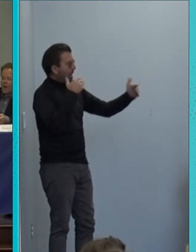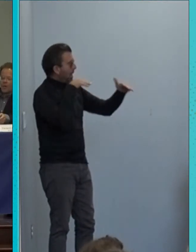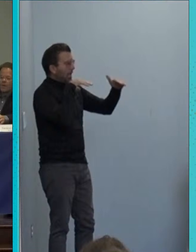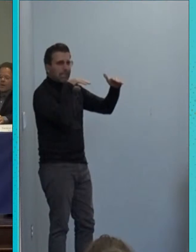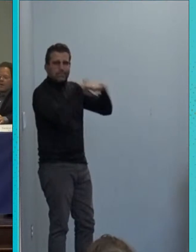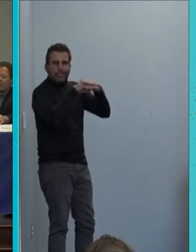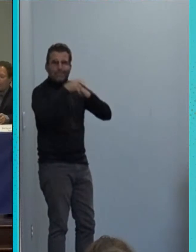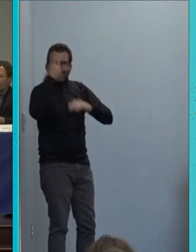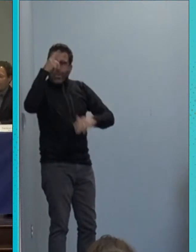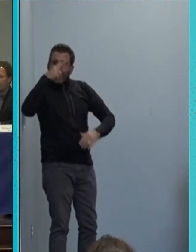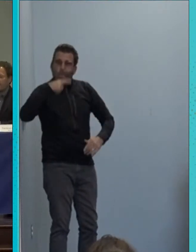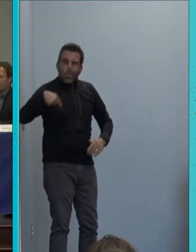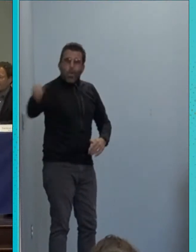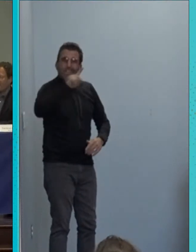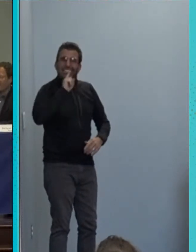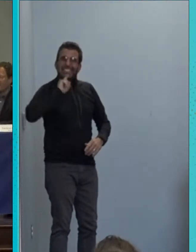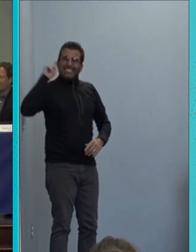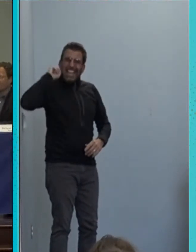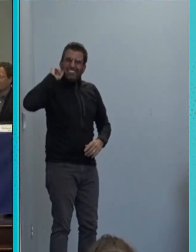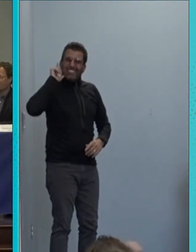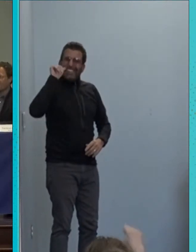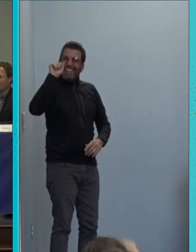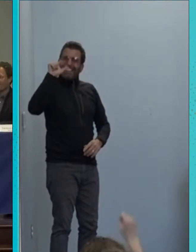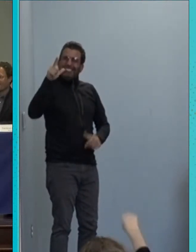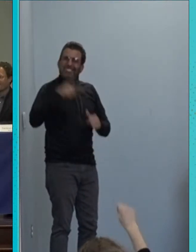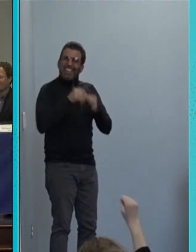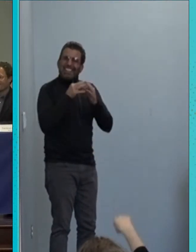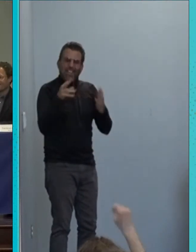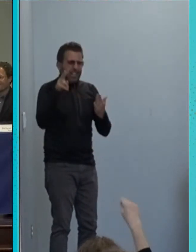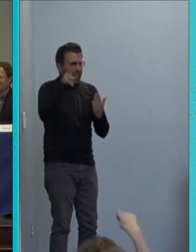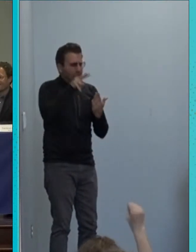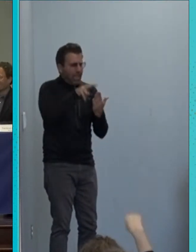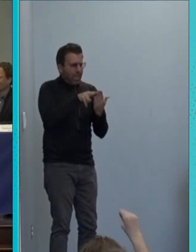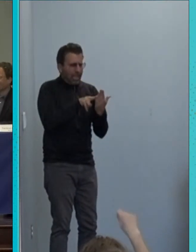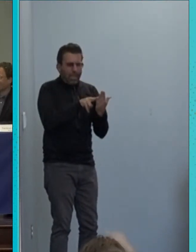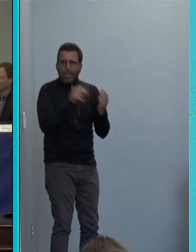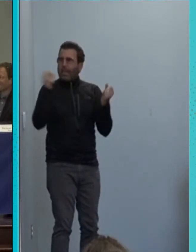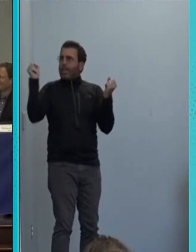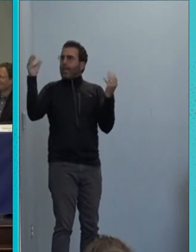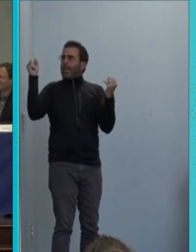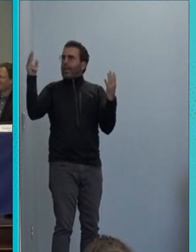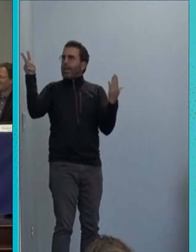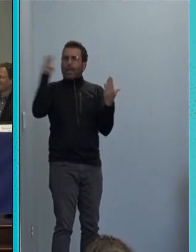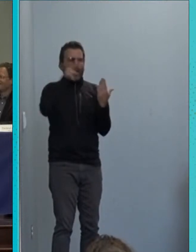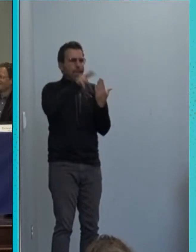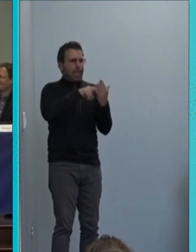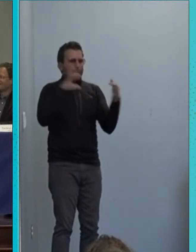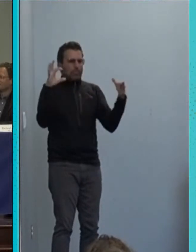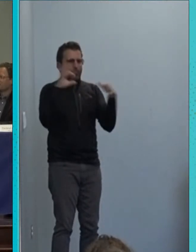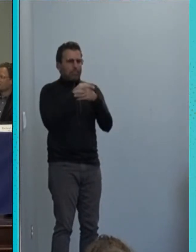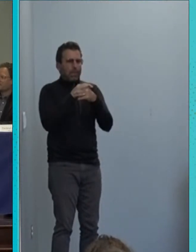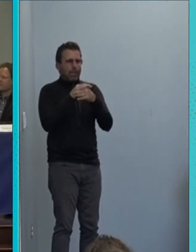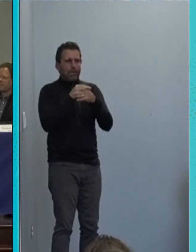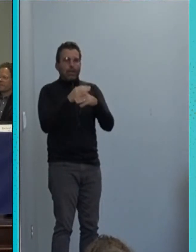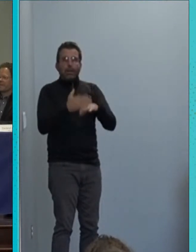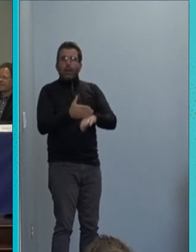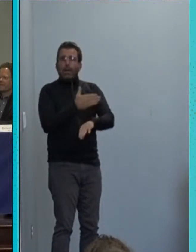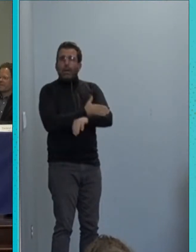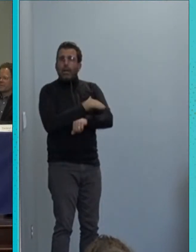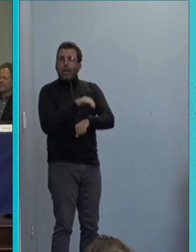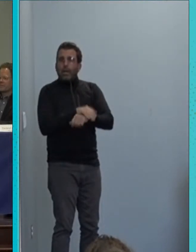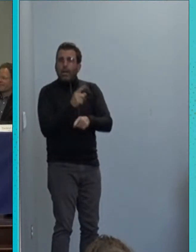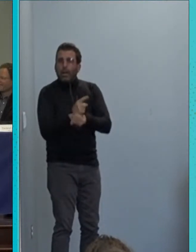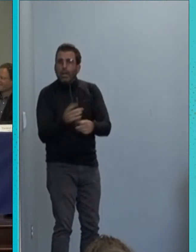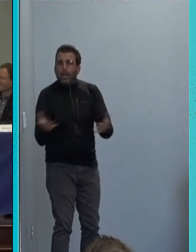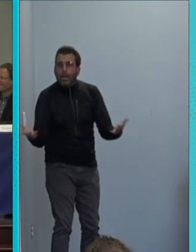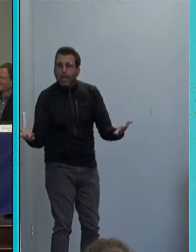next? Will there be a signing book? No, have the book done in ASL so that we'll